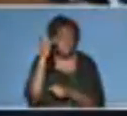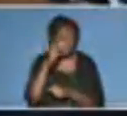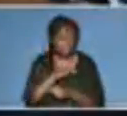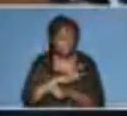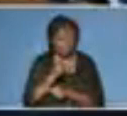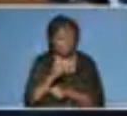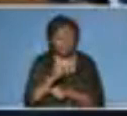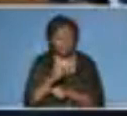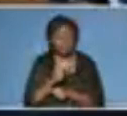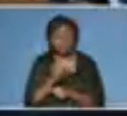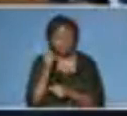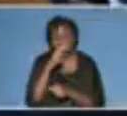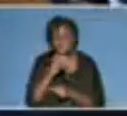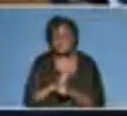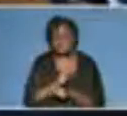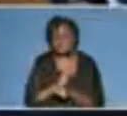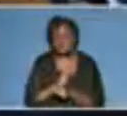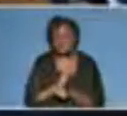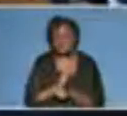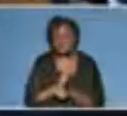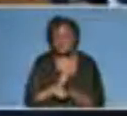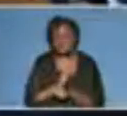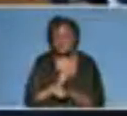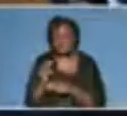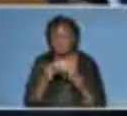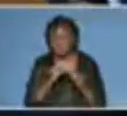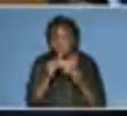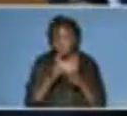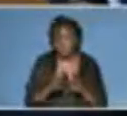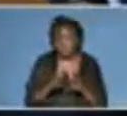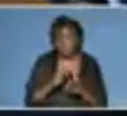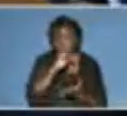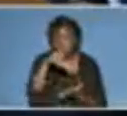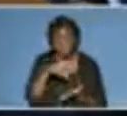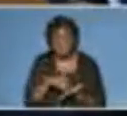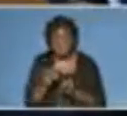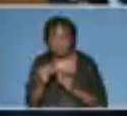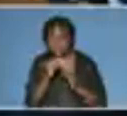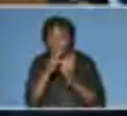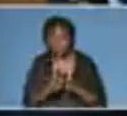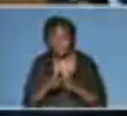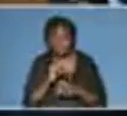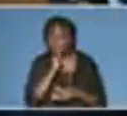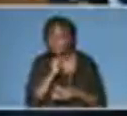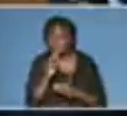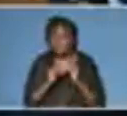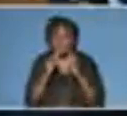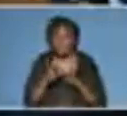middle managers to the non-managers, will now have